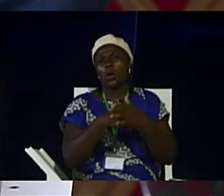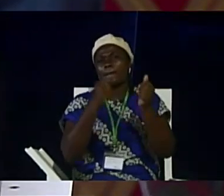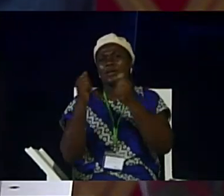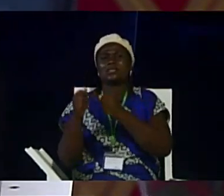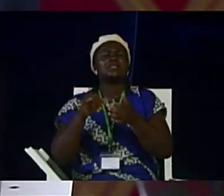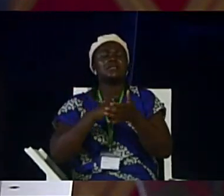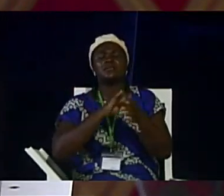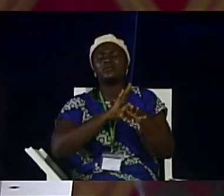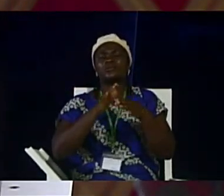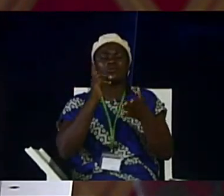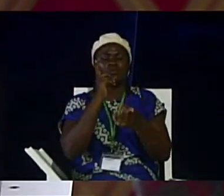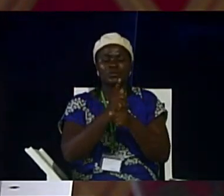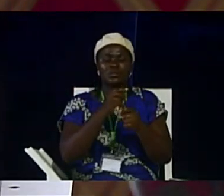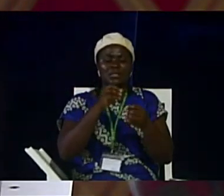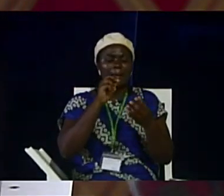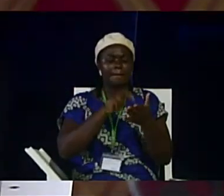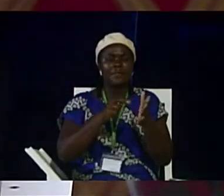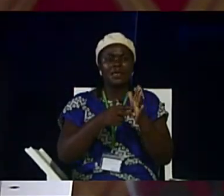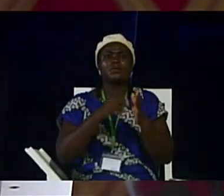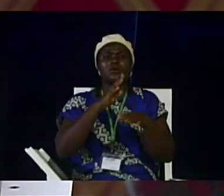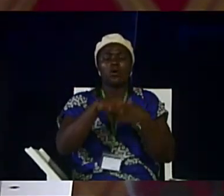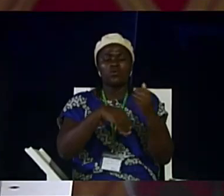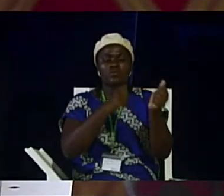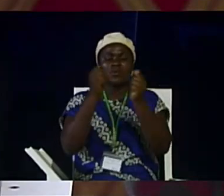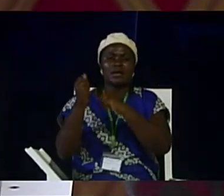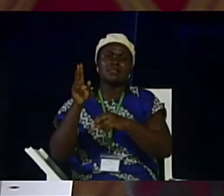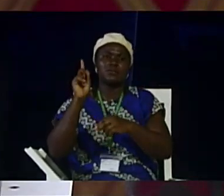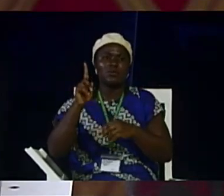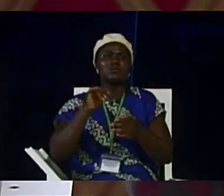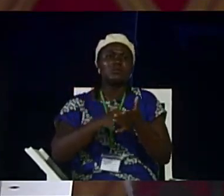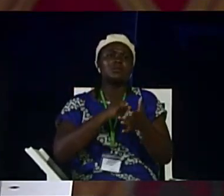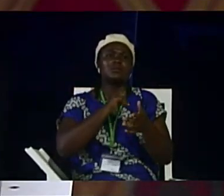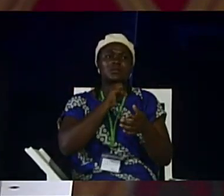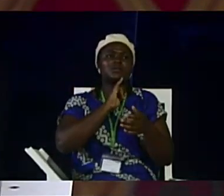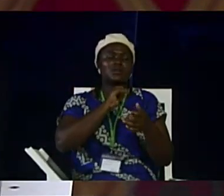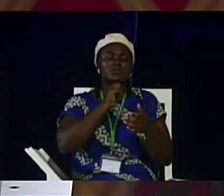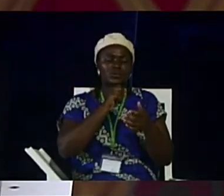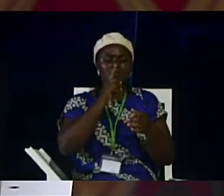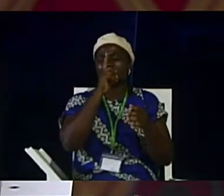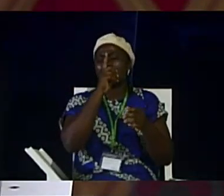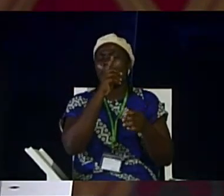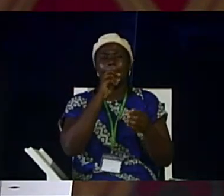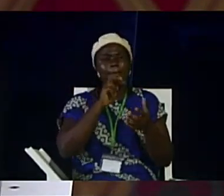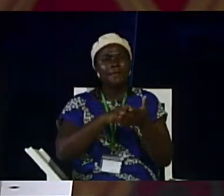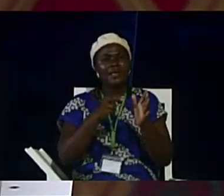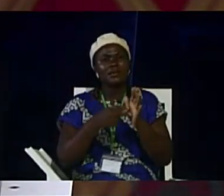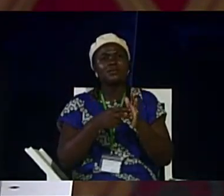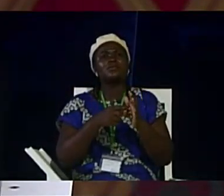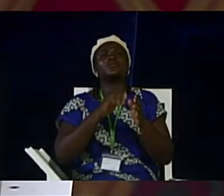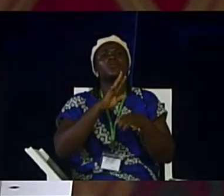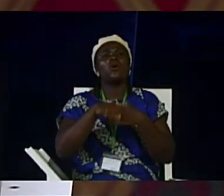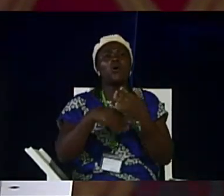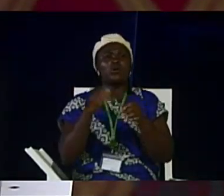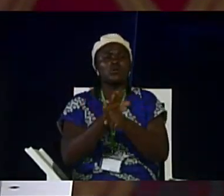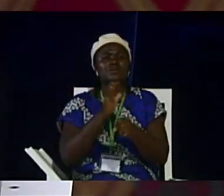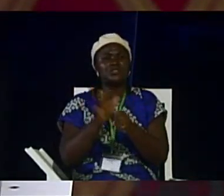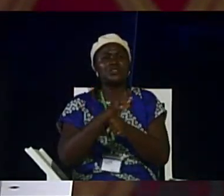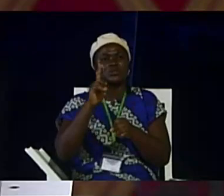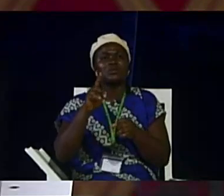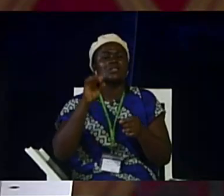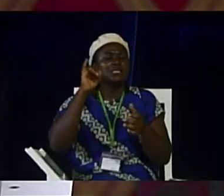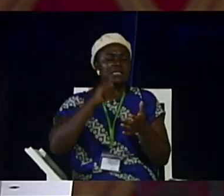mean the more than enough or all sufficient one. It also means the